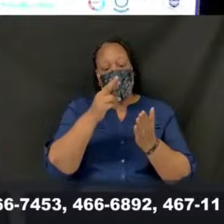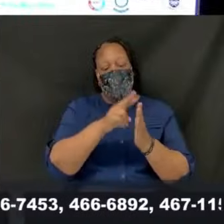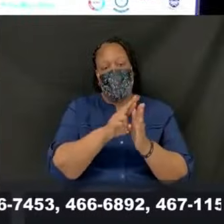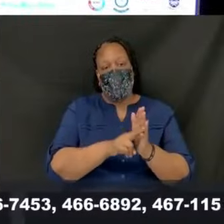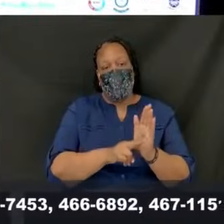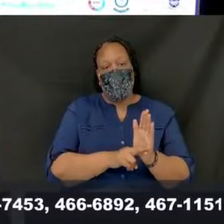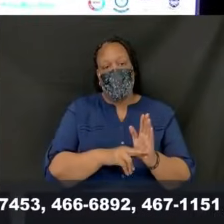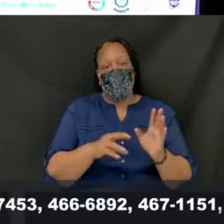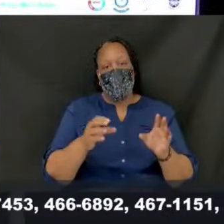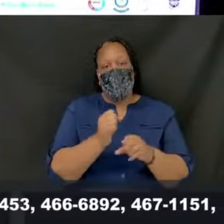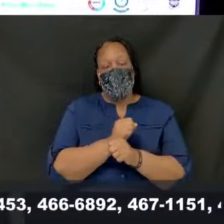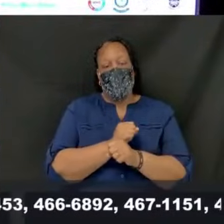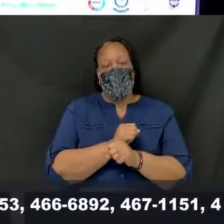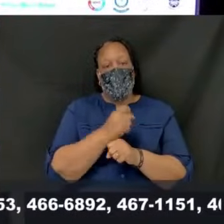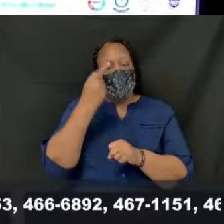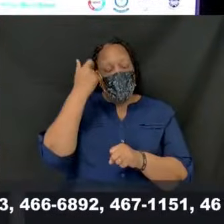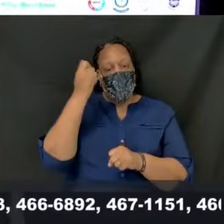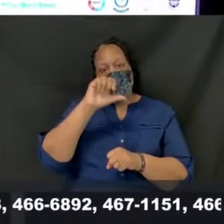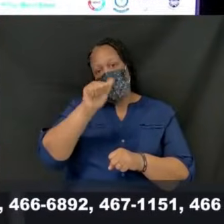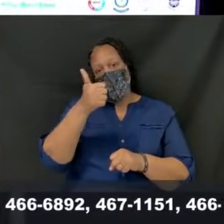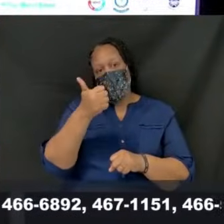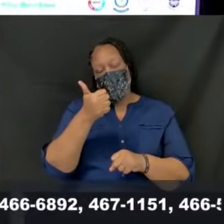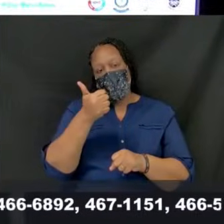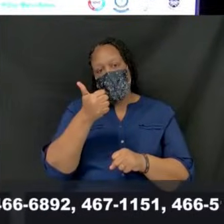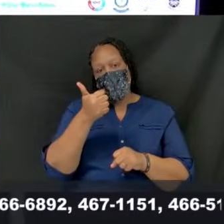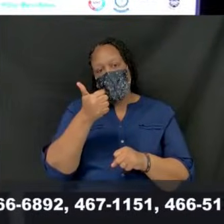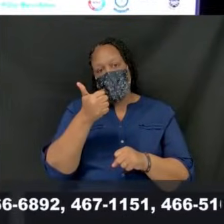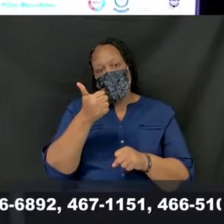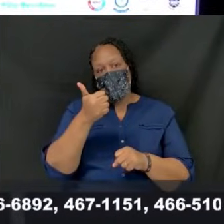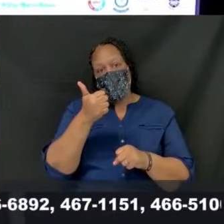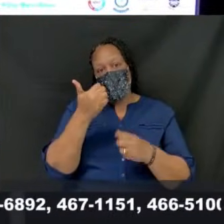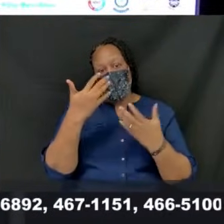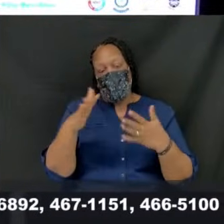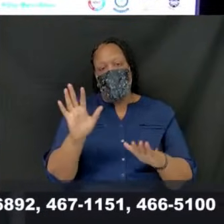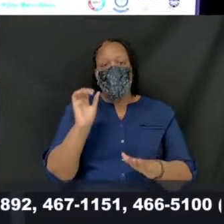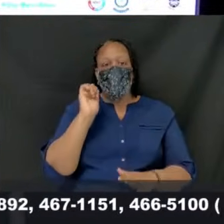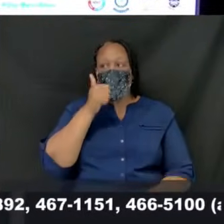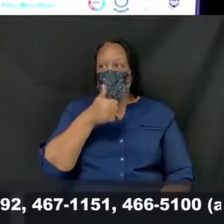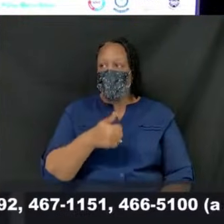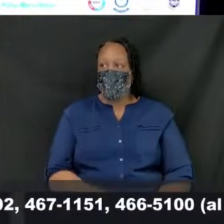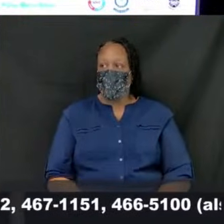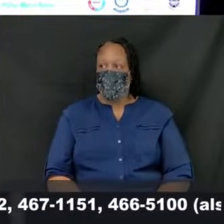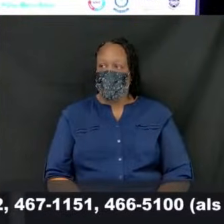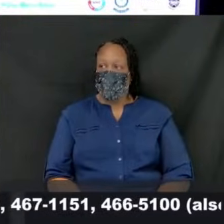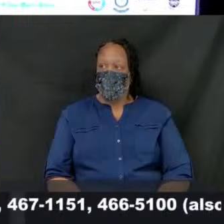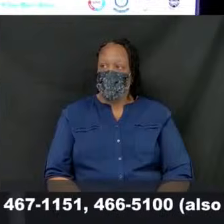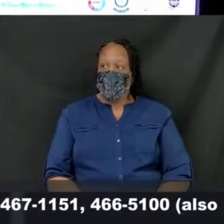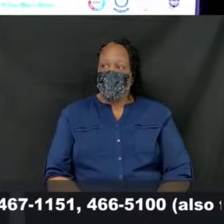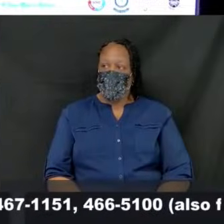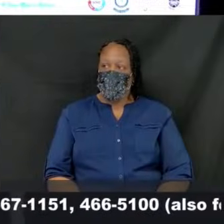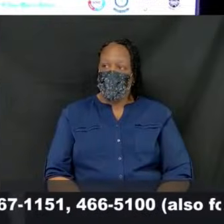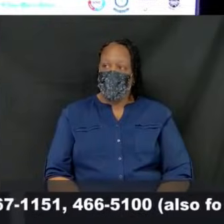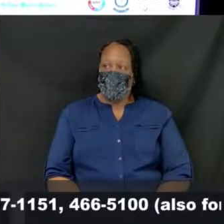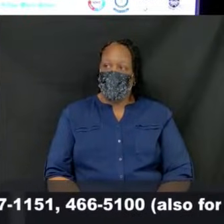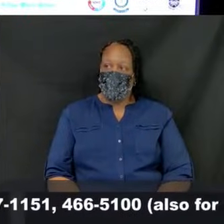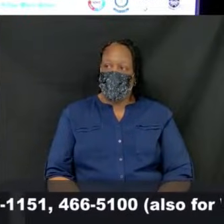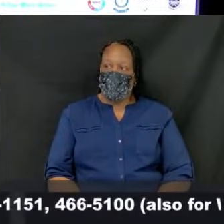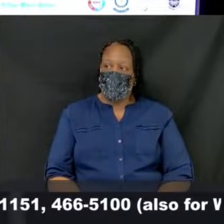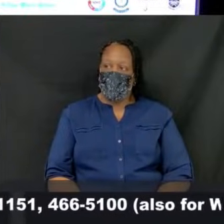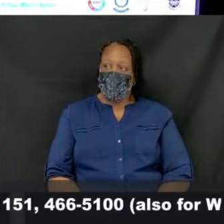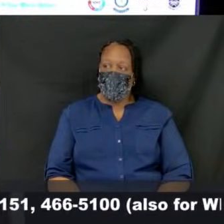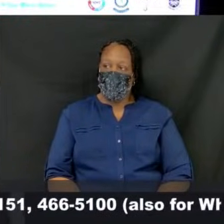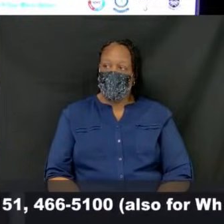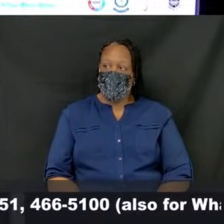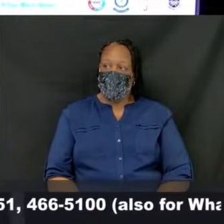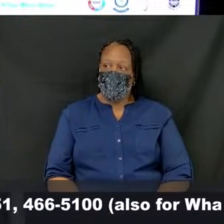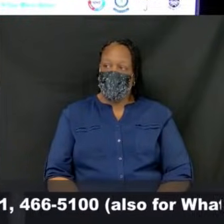In relation to the priority for the PCR testing, we have said that we've cleared the backlog and we are back on stream, and so everyone who needs to